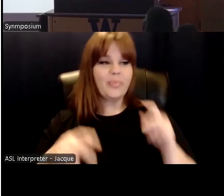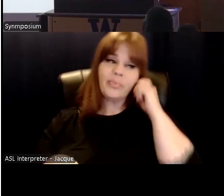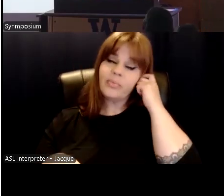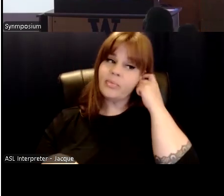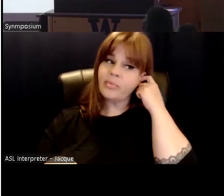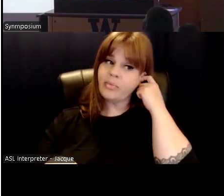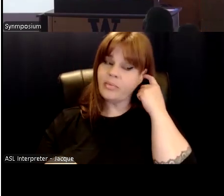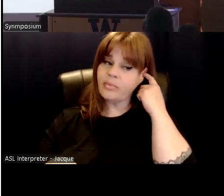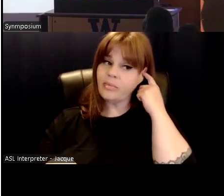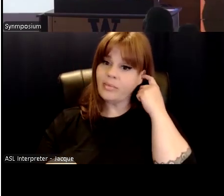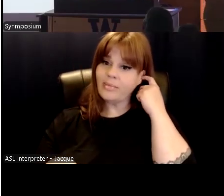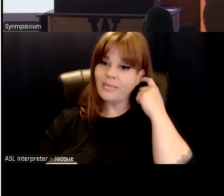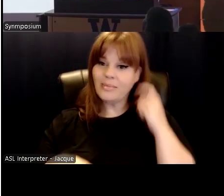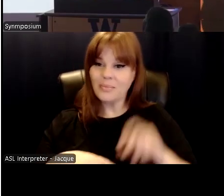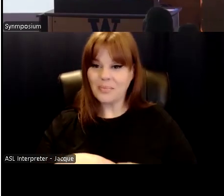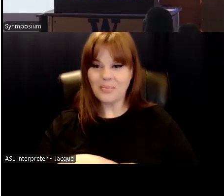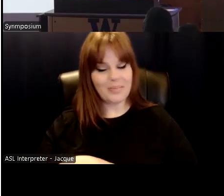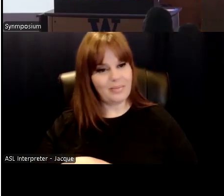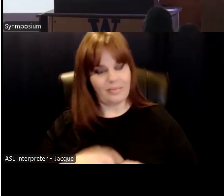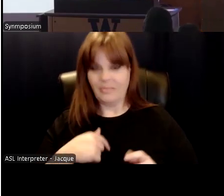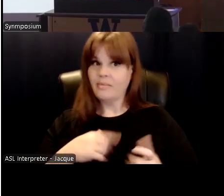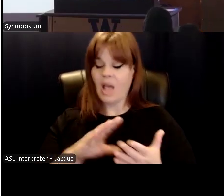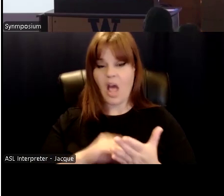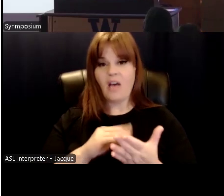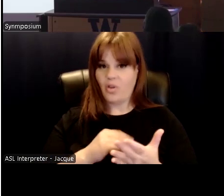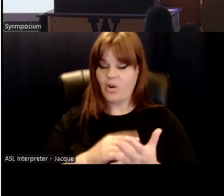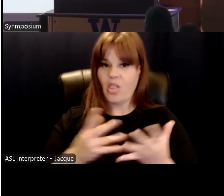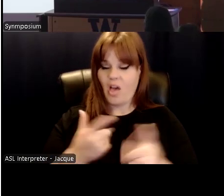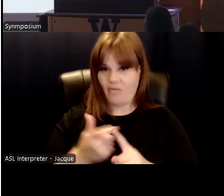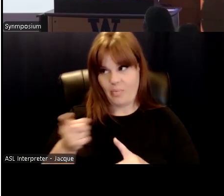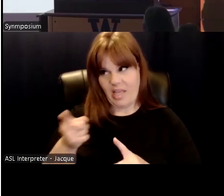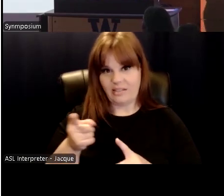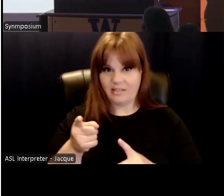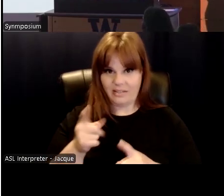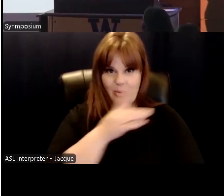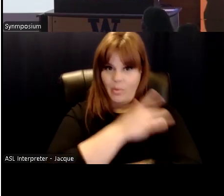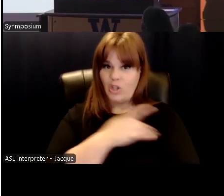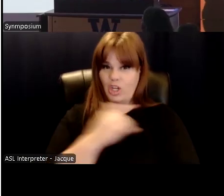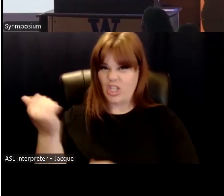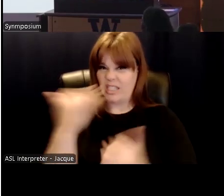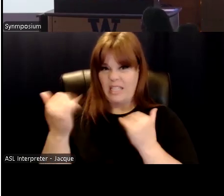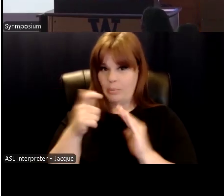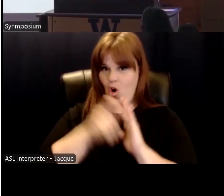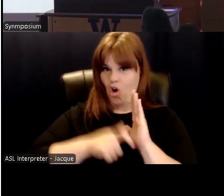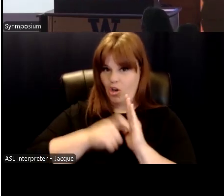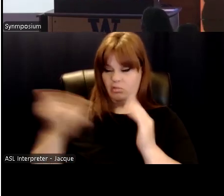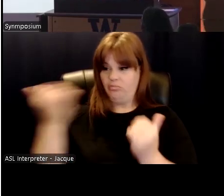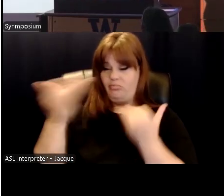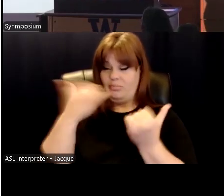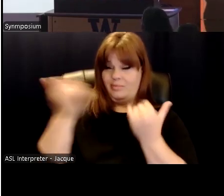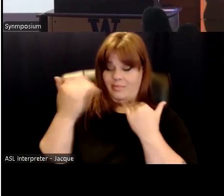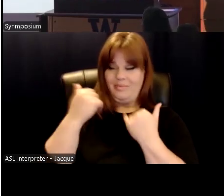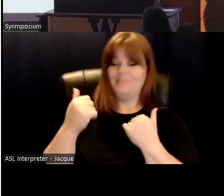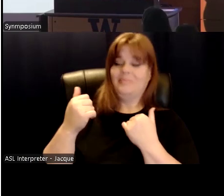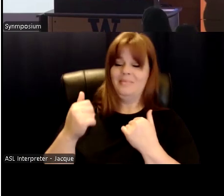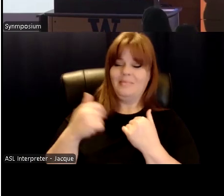I have learned a lot from her. She sends me articles like by the dozens. but she's great. And I think really I could probably